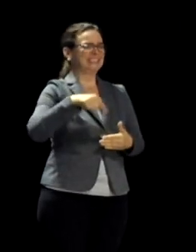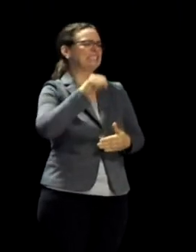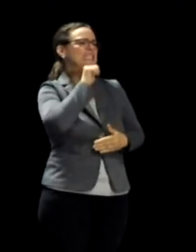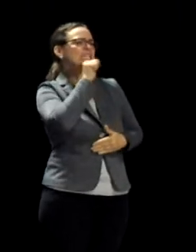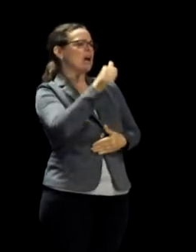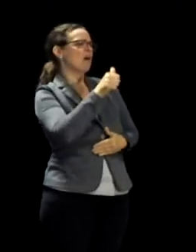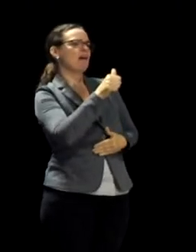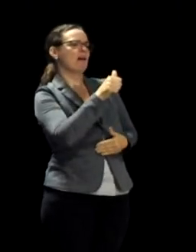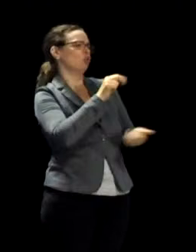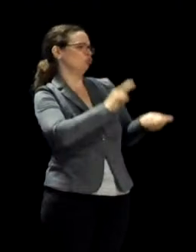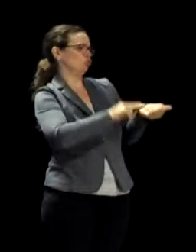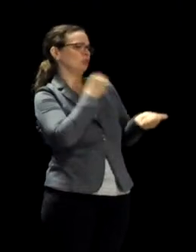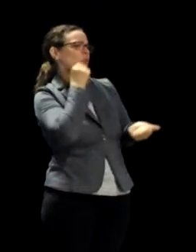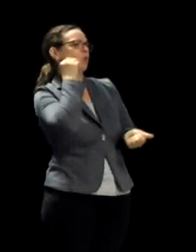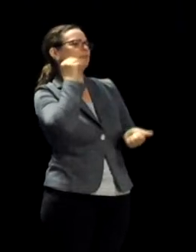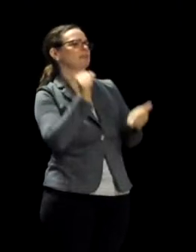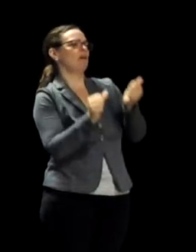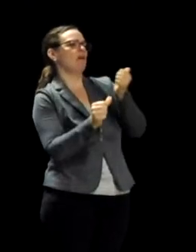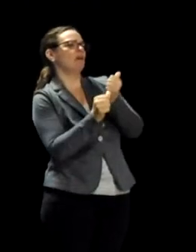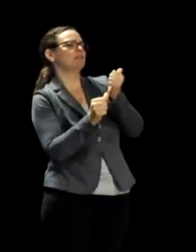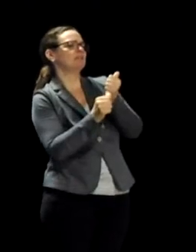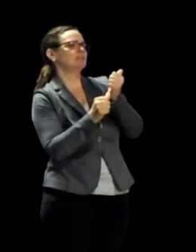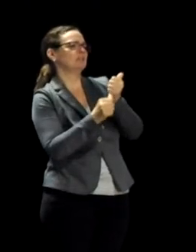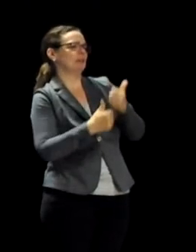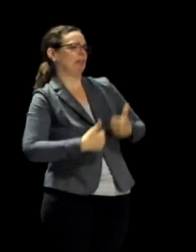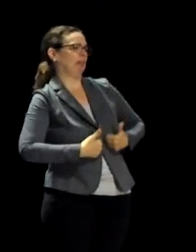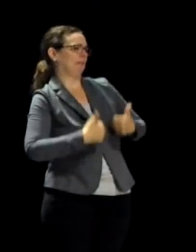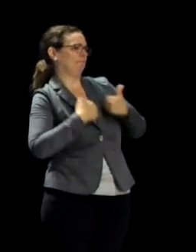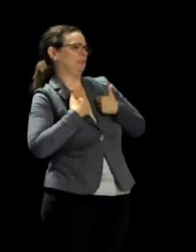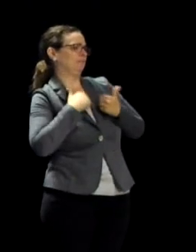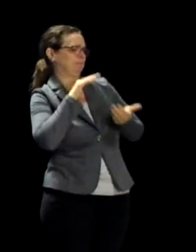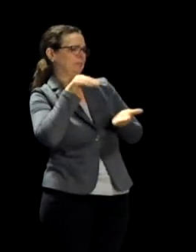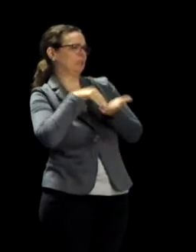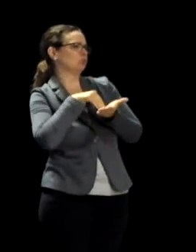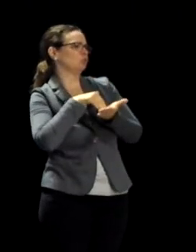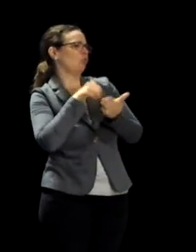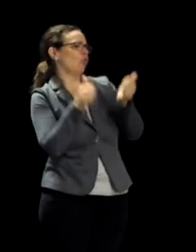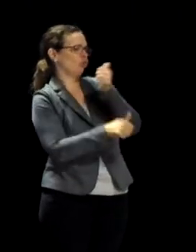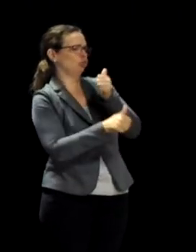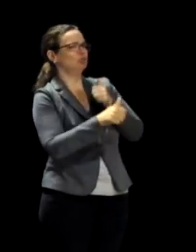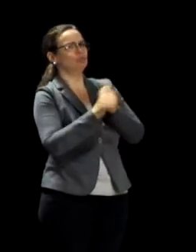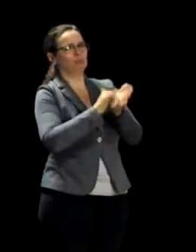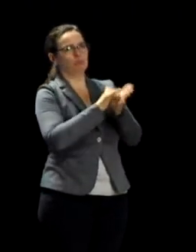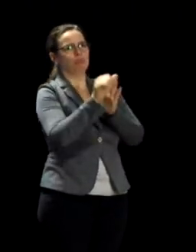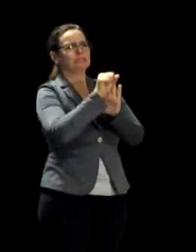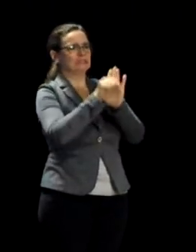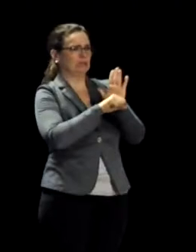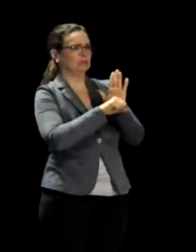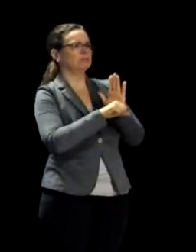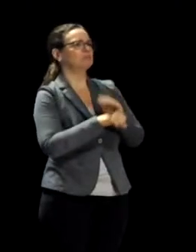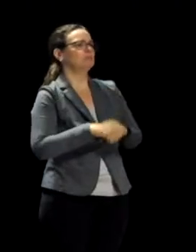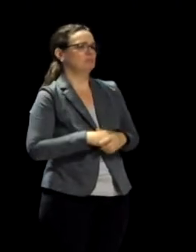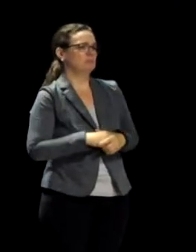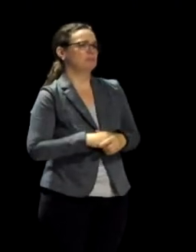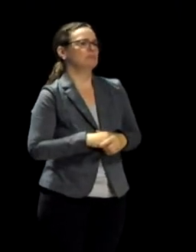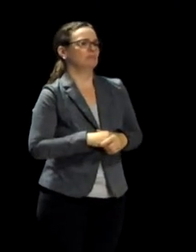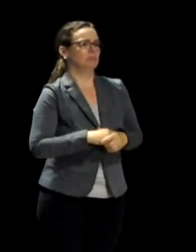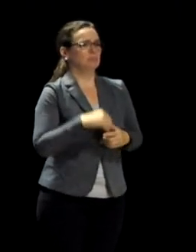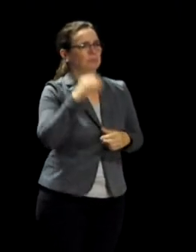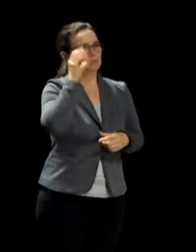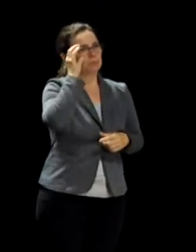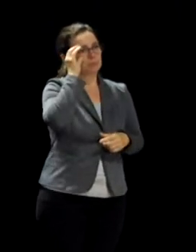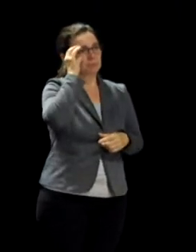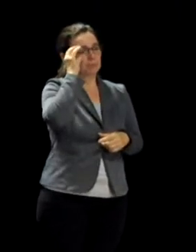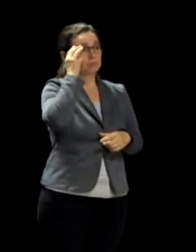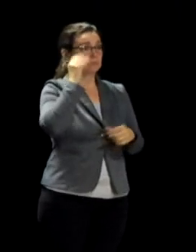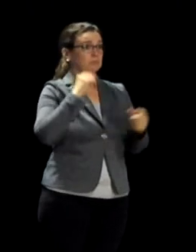of facility does. Okay. These travelers, some of them were in states that require quarantines. Were they already quarantining before they got